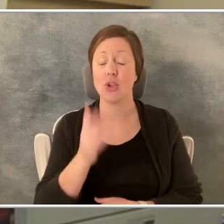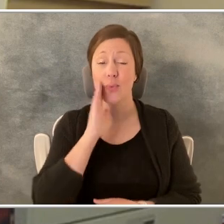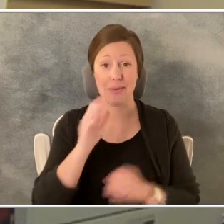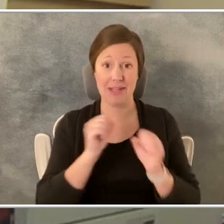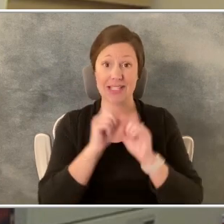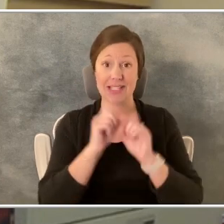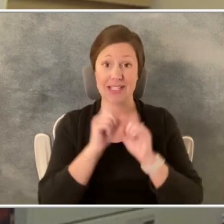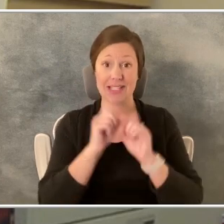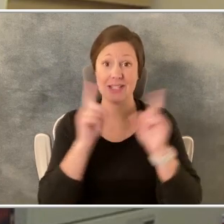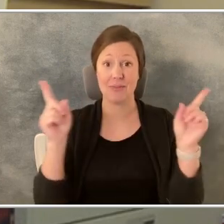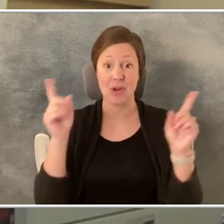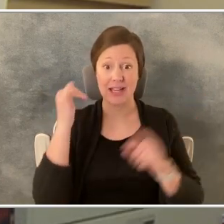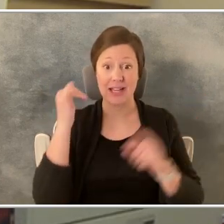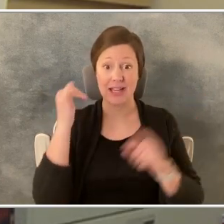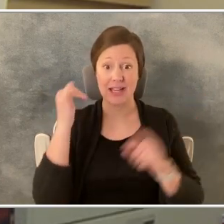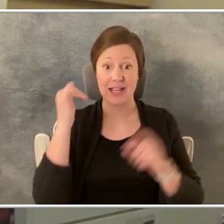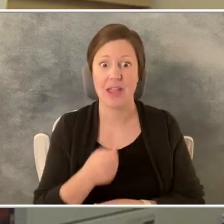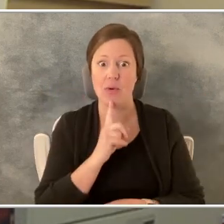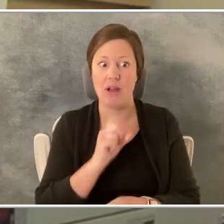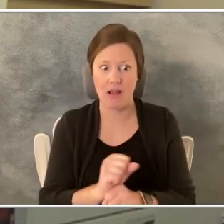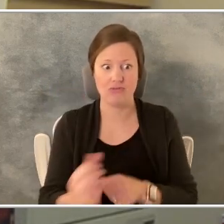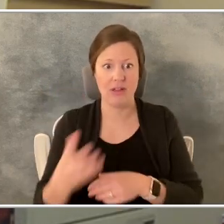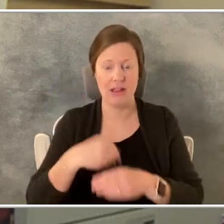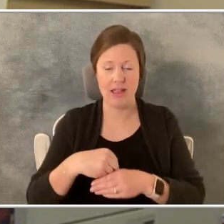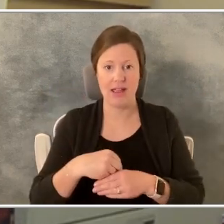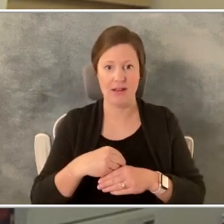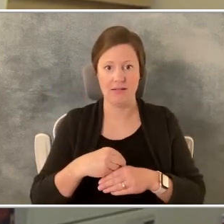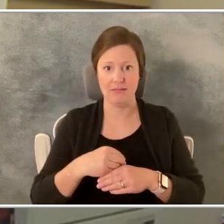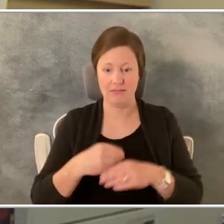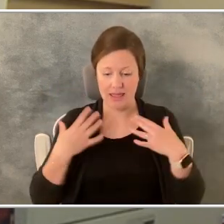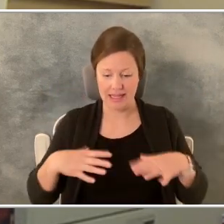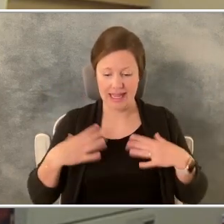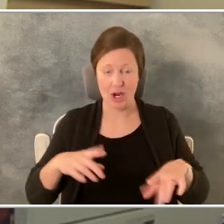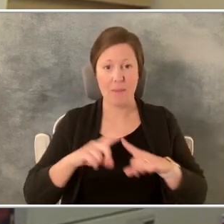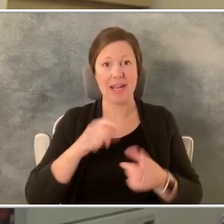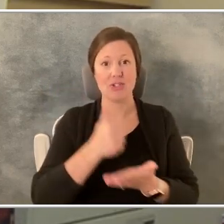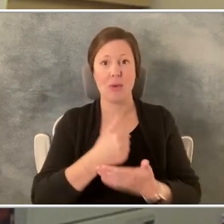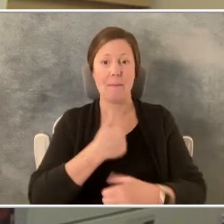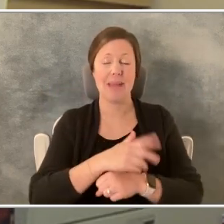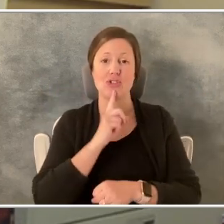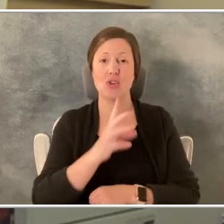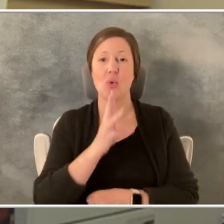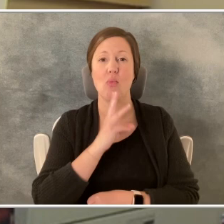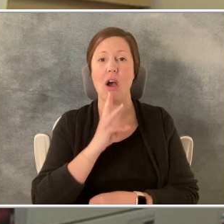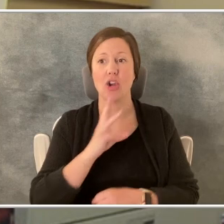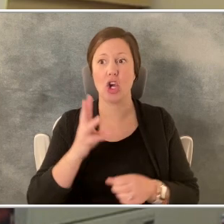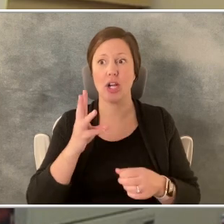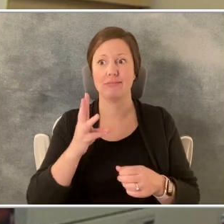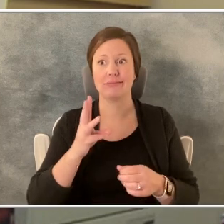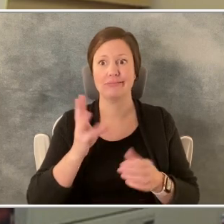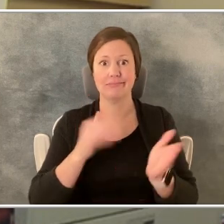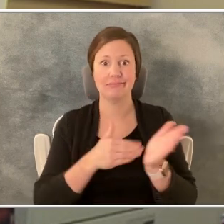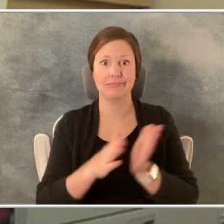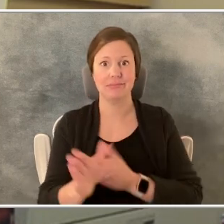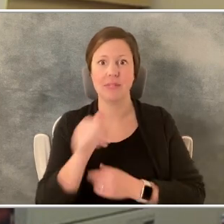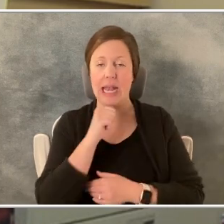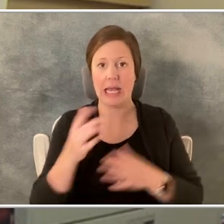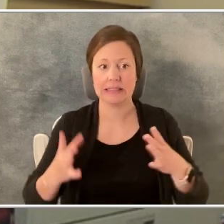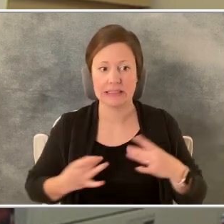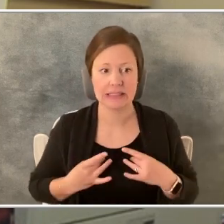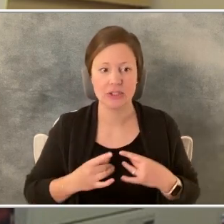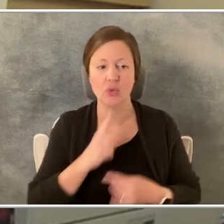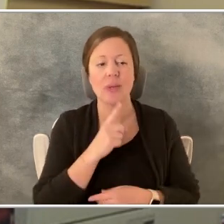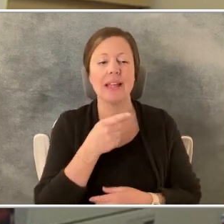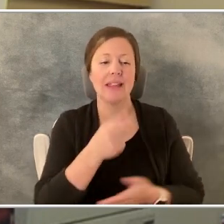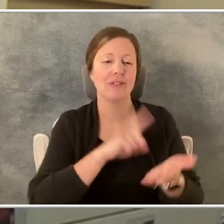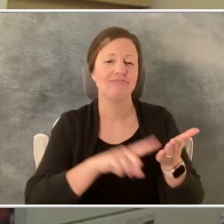our firefighter bunker gear, and it's to help make it water repellent, and they're looking at bunker gear now that's going to